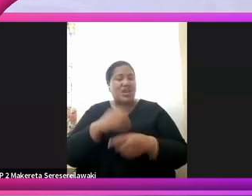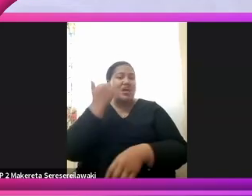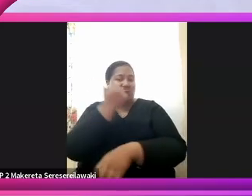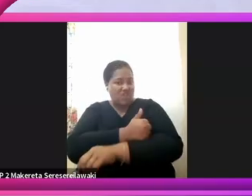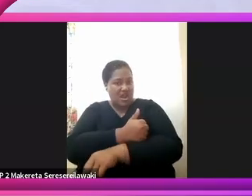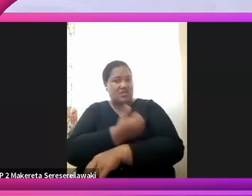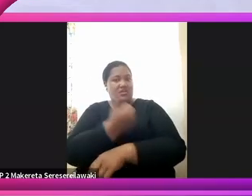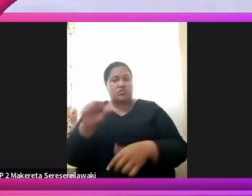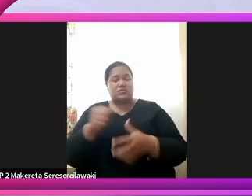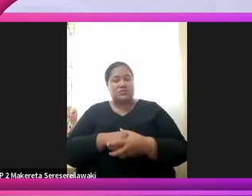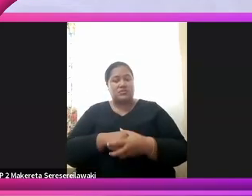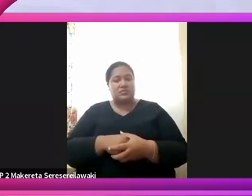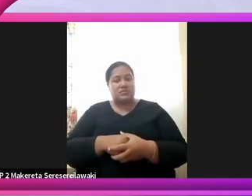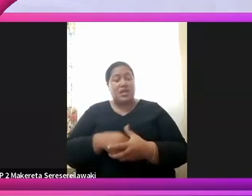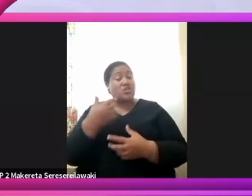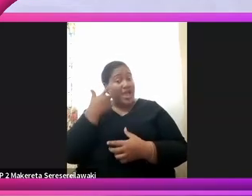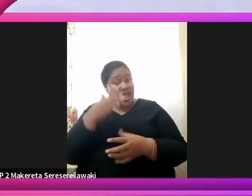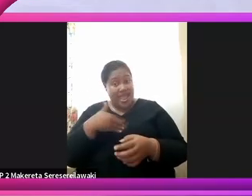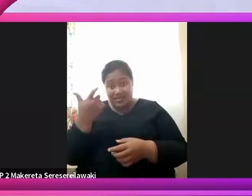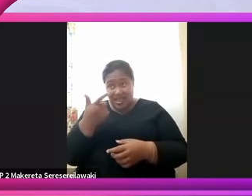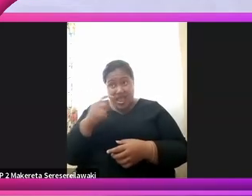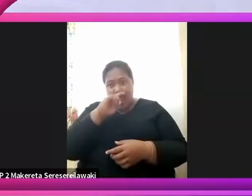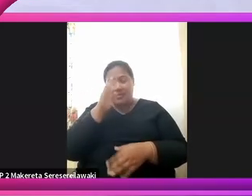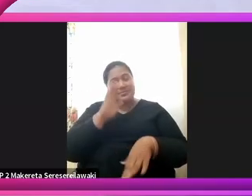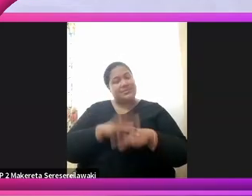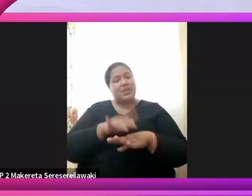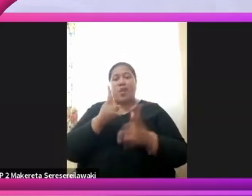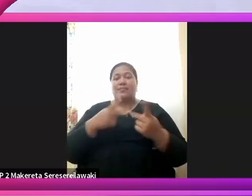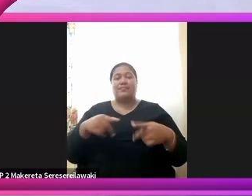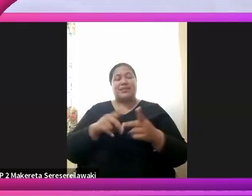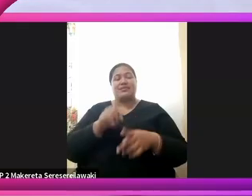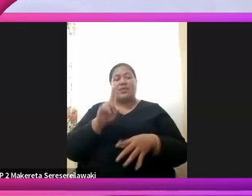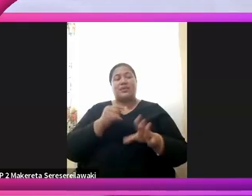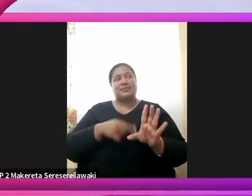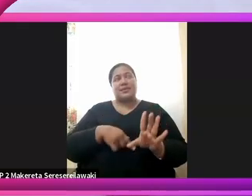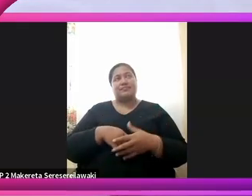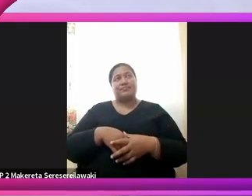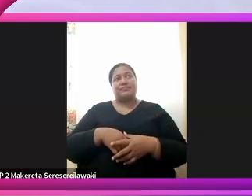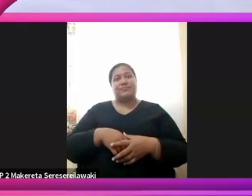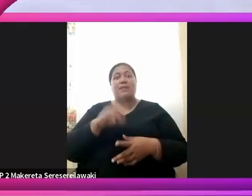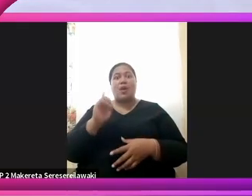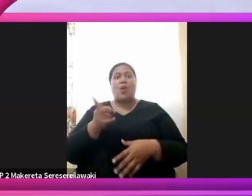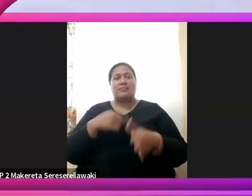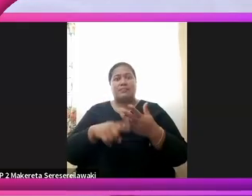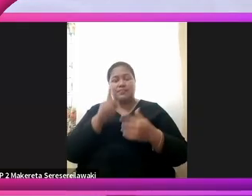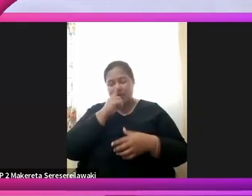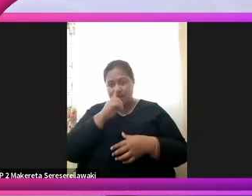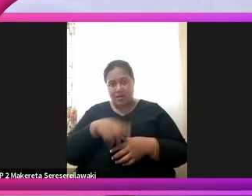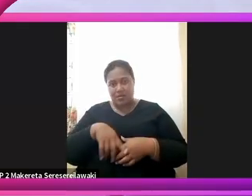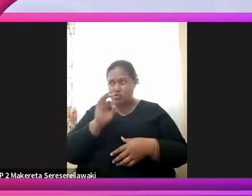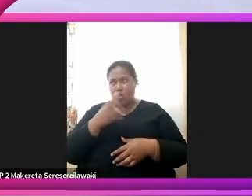proactive. The healthcare provider cannot just sit in one place and say, yeah, I will treat everyone come. But what happens? People are hesitant to come or they don't